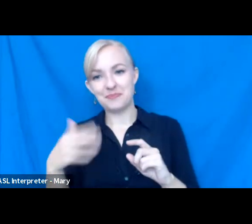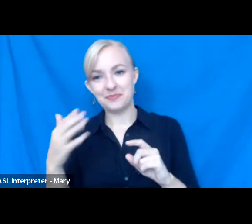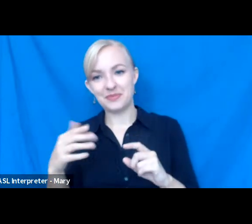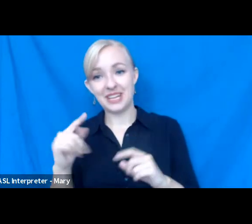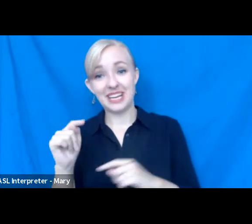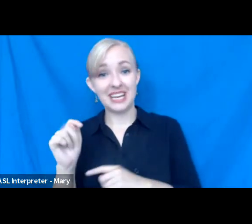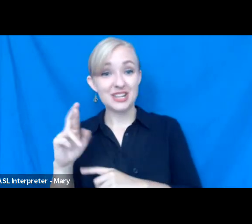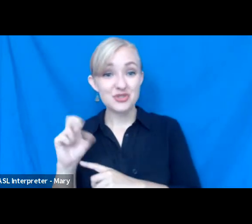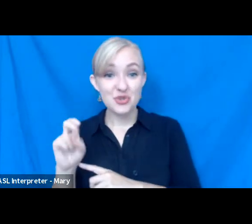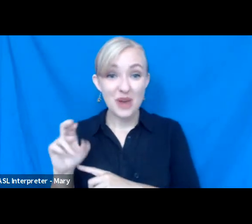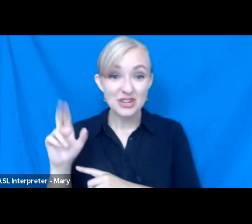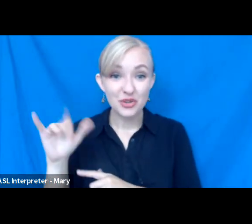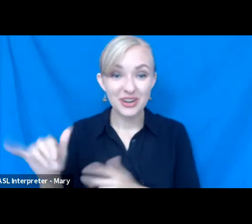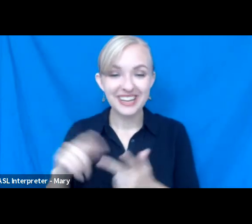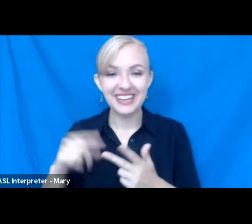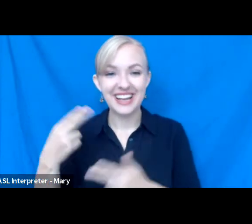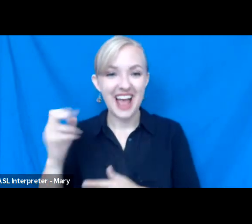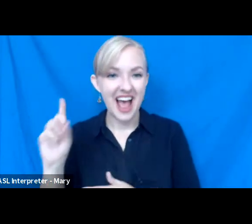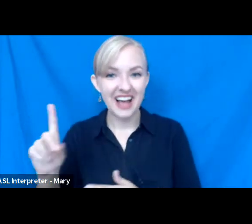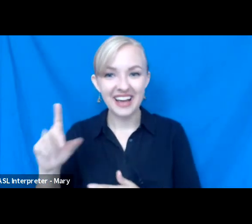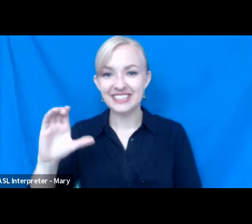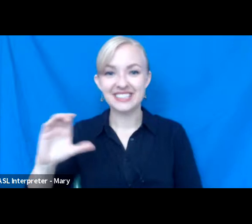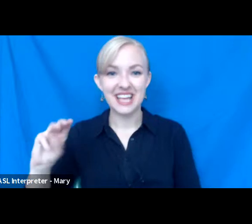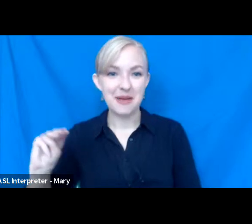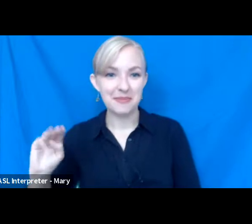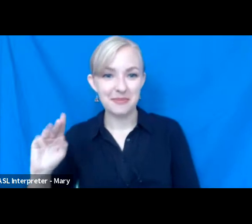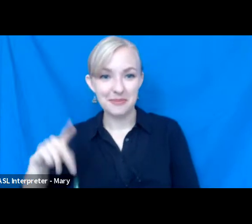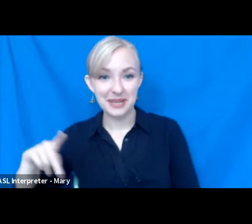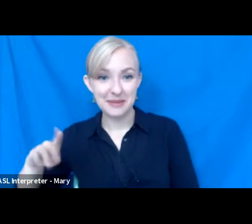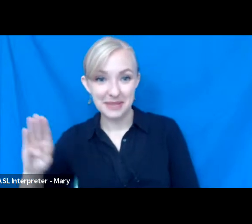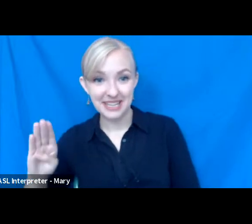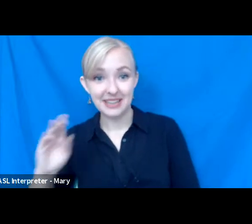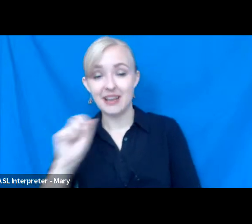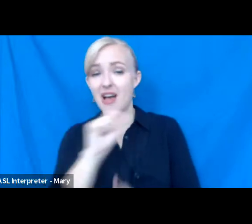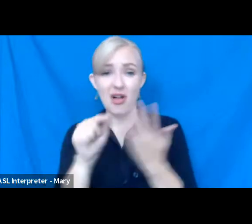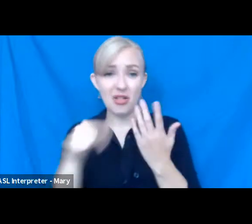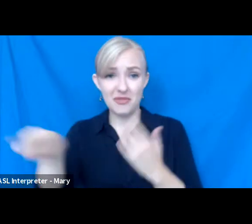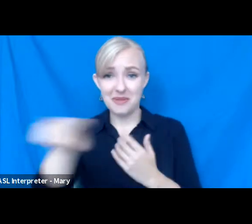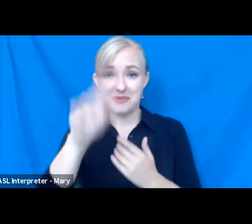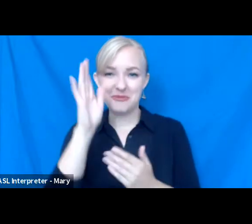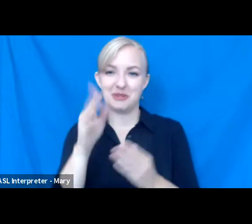Treasury and HUD and CFPB. They're going to provide more detailed